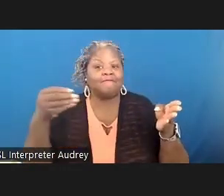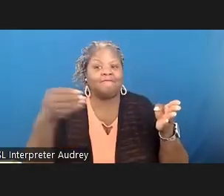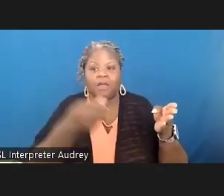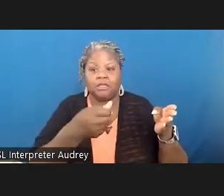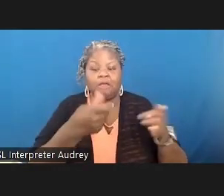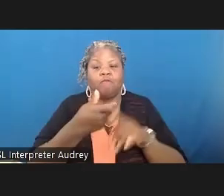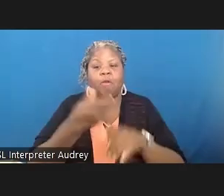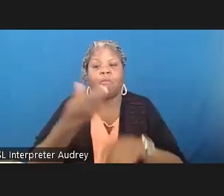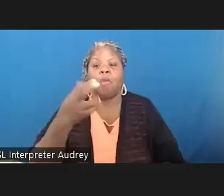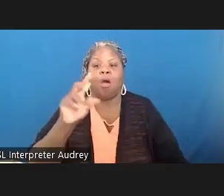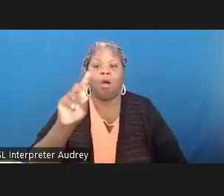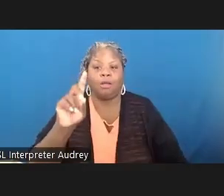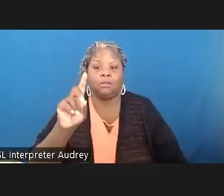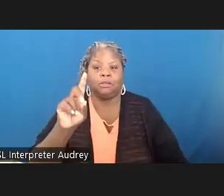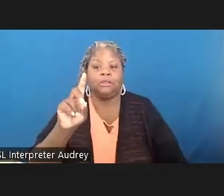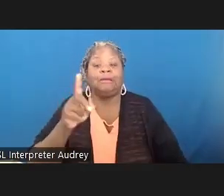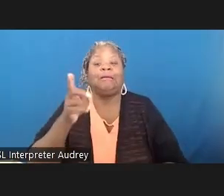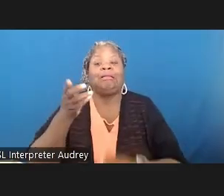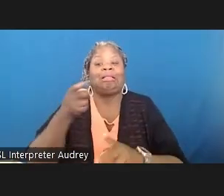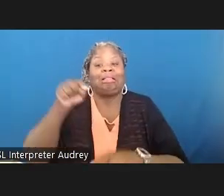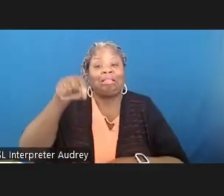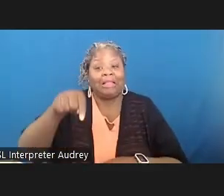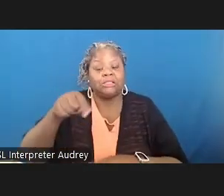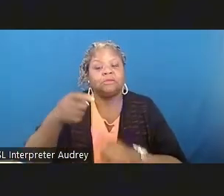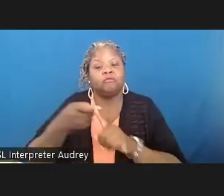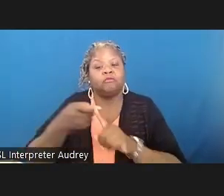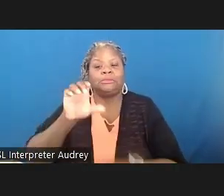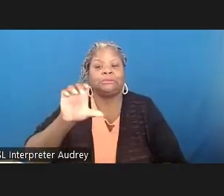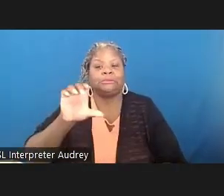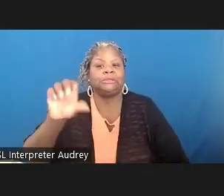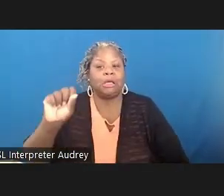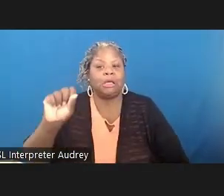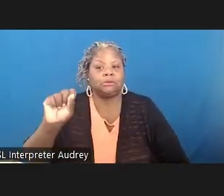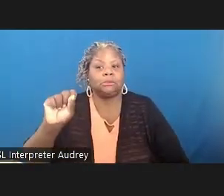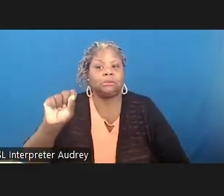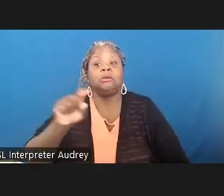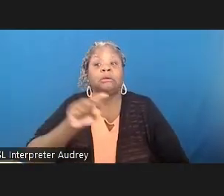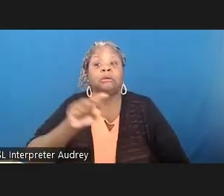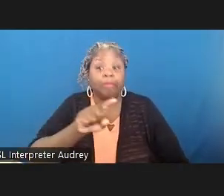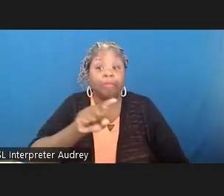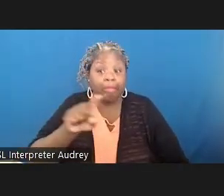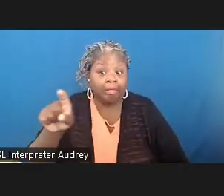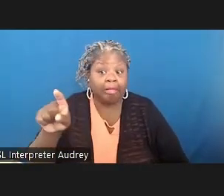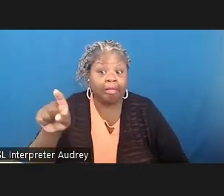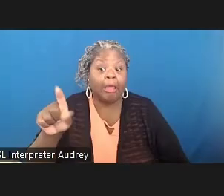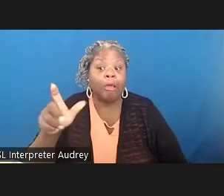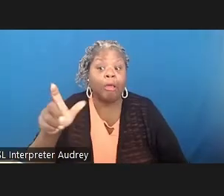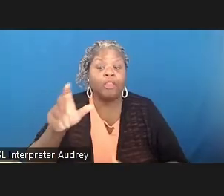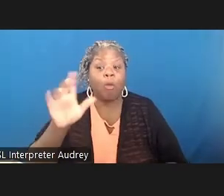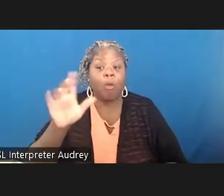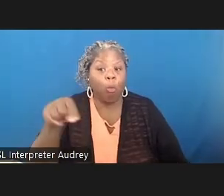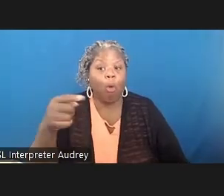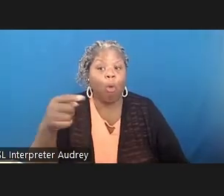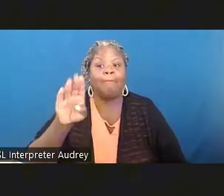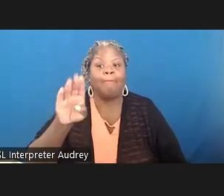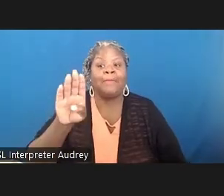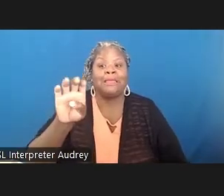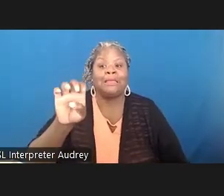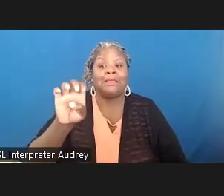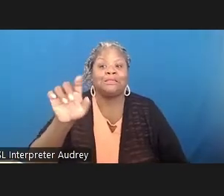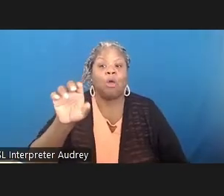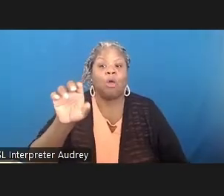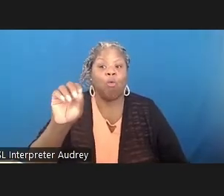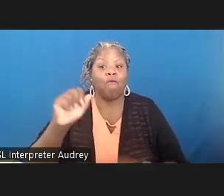is a program that's funded through CCS and the Day One Bezos Foundation. So we're not required